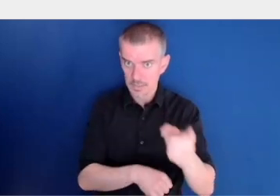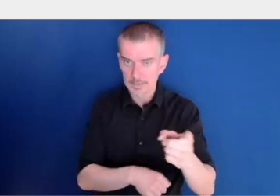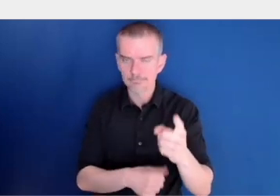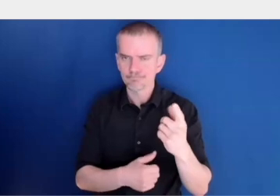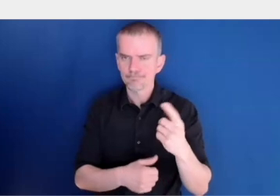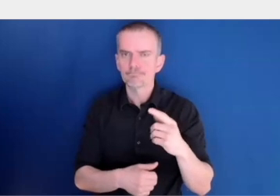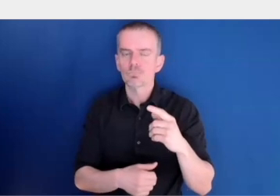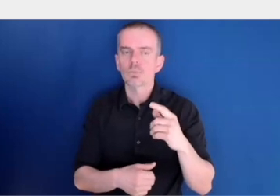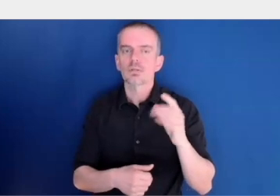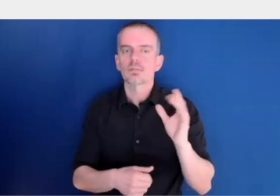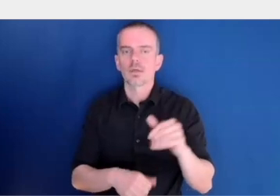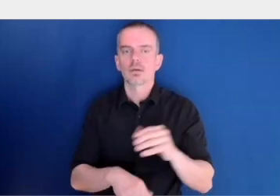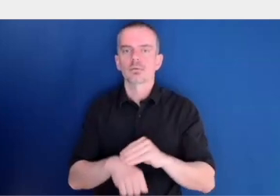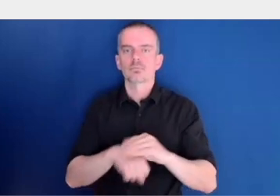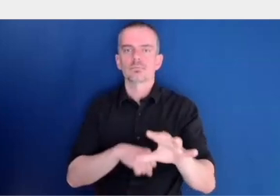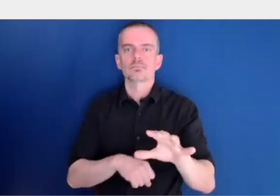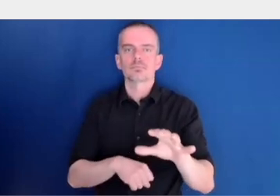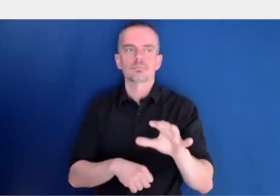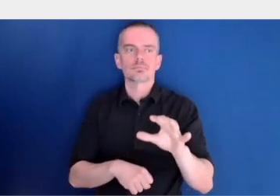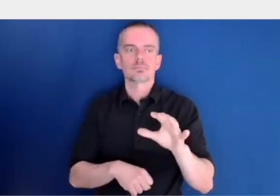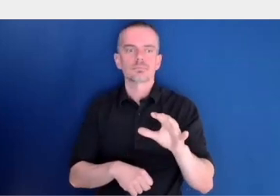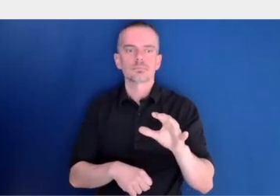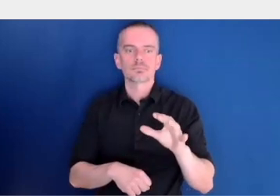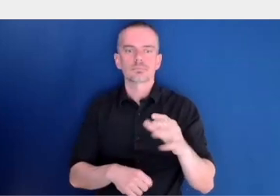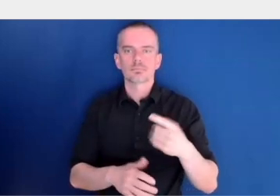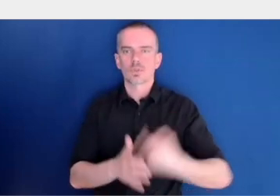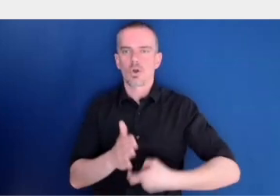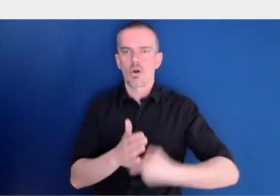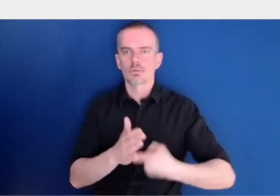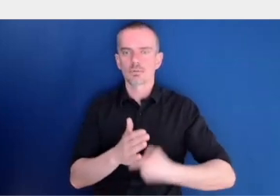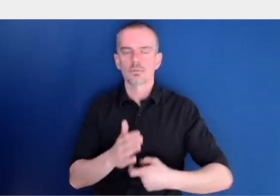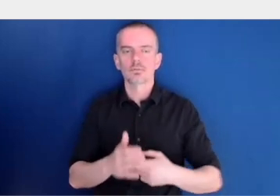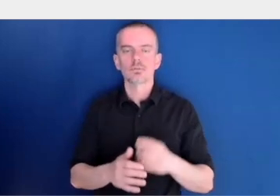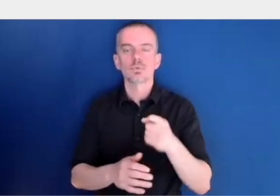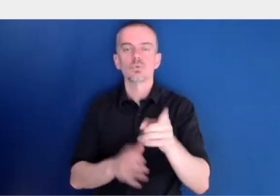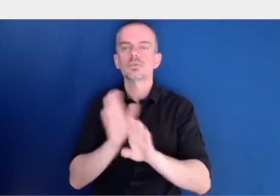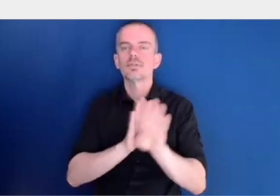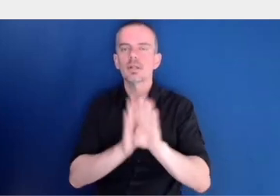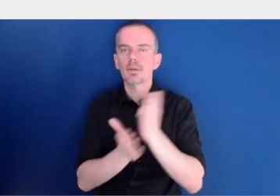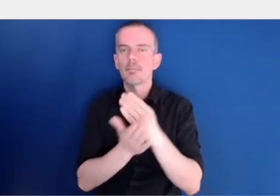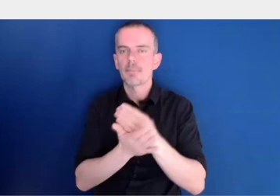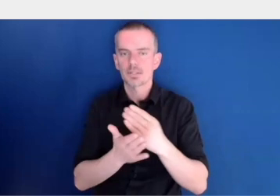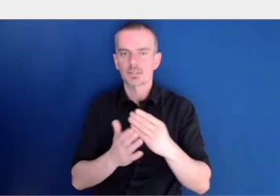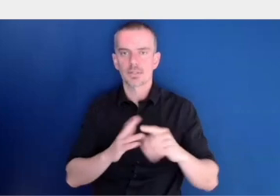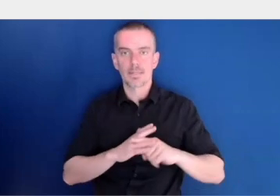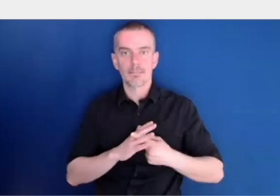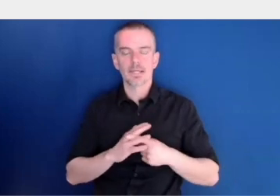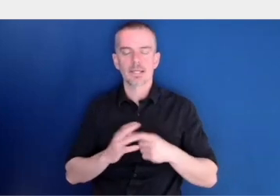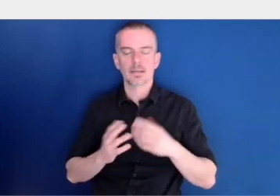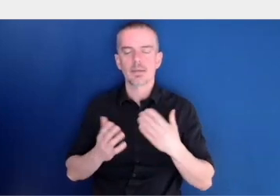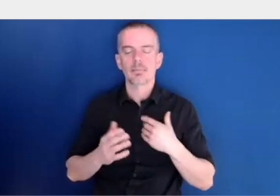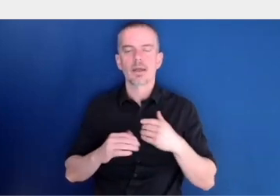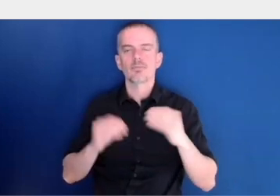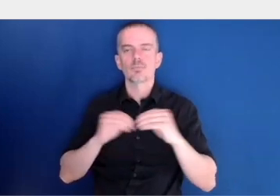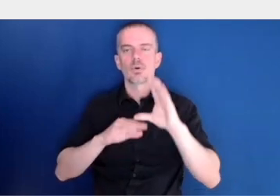because it can change, it can change the cost. So when you're creating the budget on the front end, you may want to build in a little bit